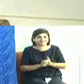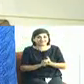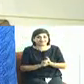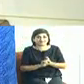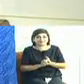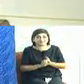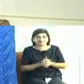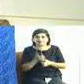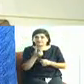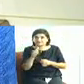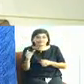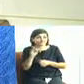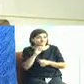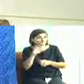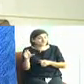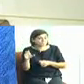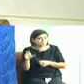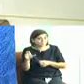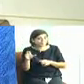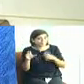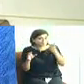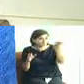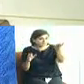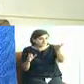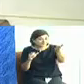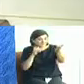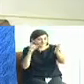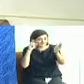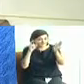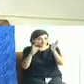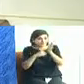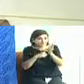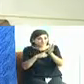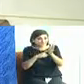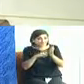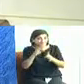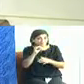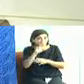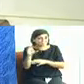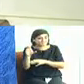Are there any MCCs who are in the house that I not recognize?